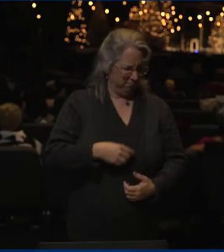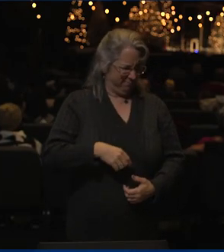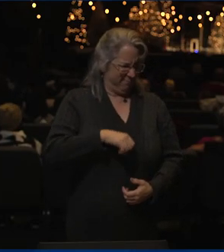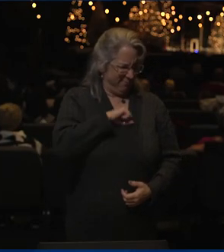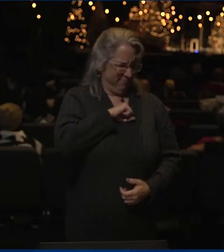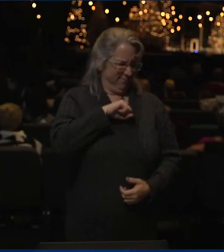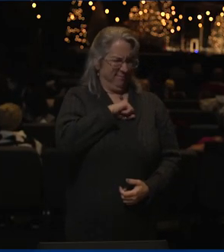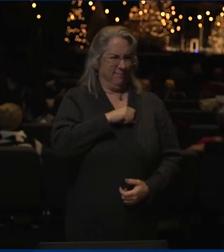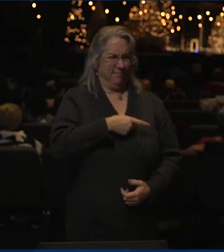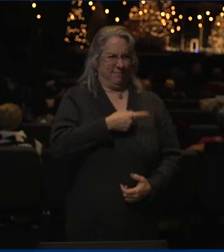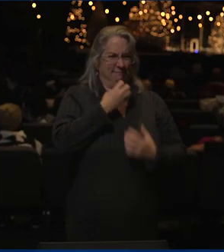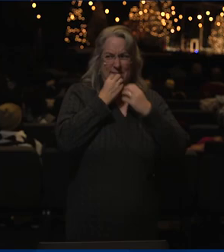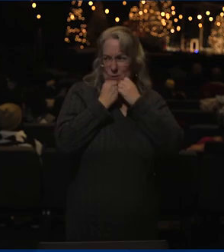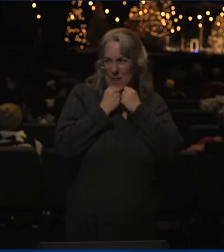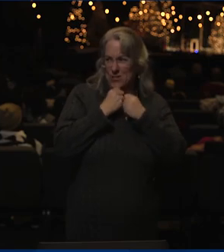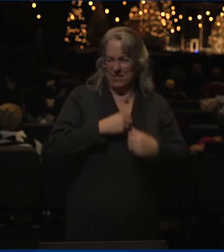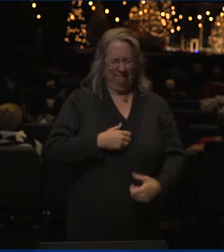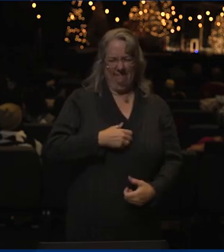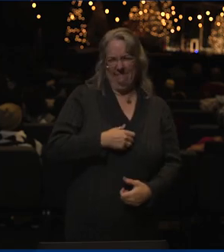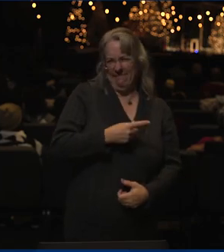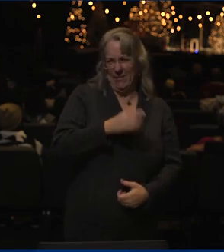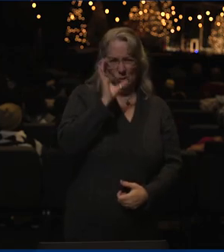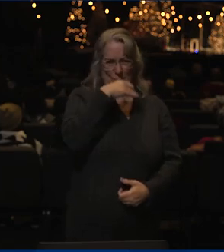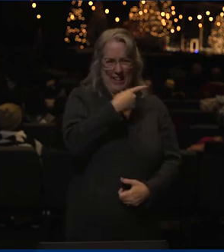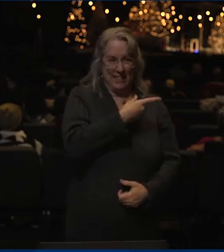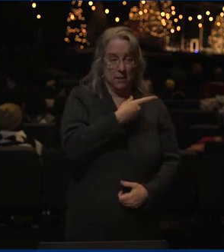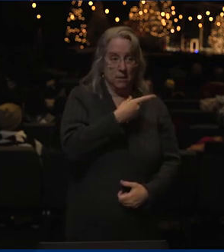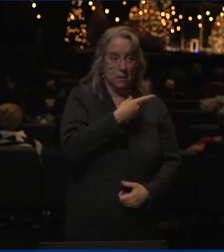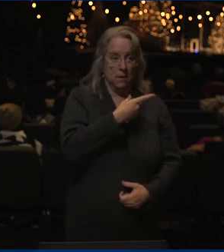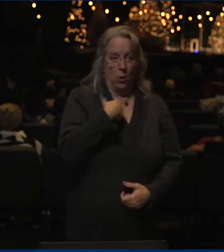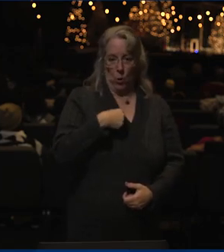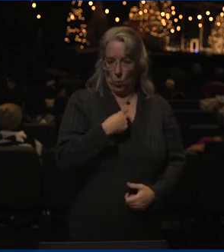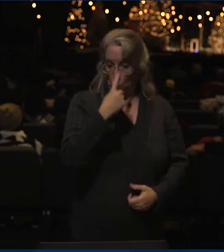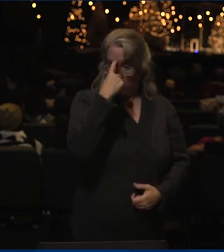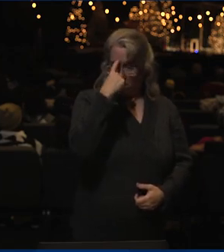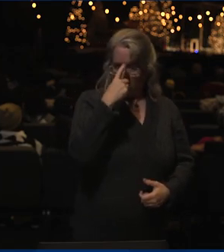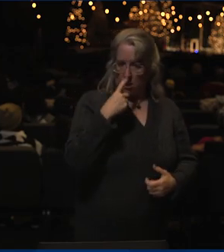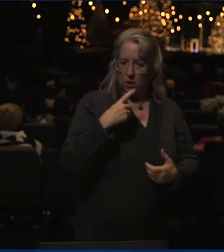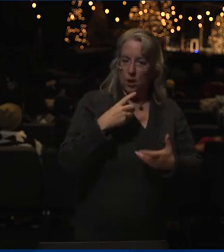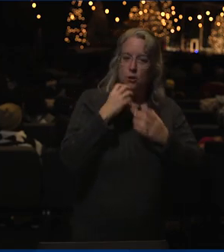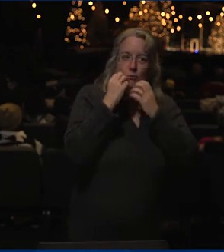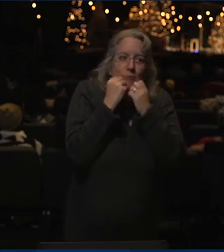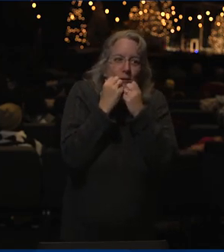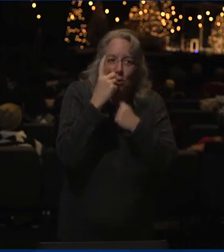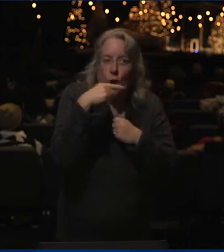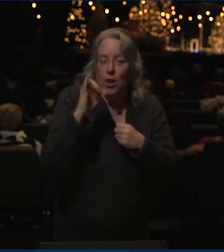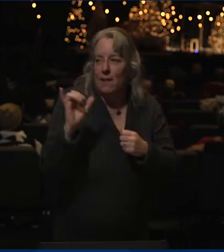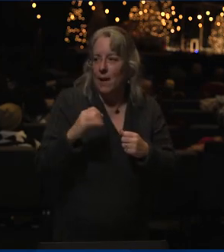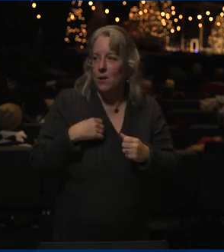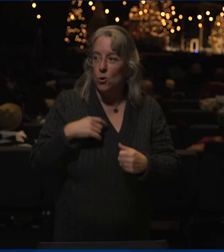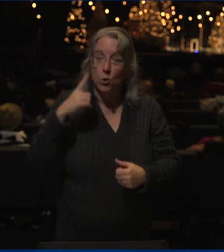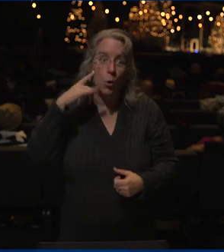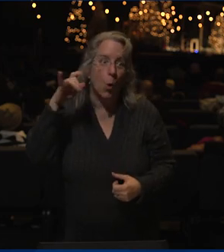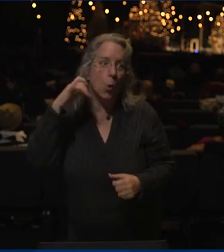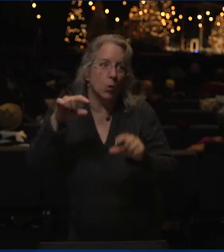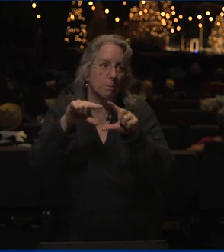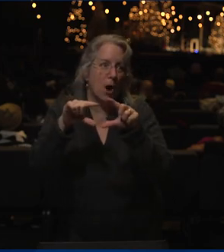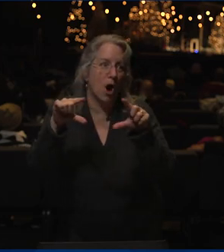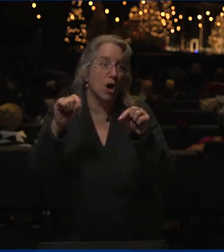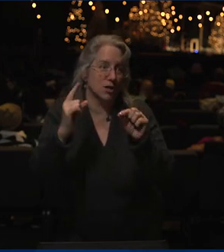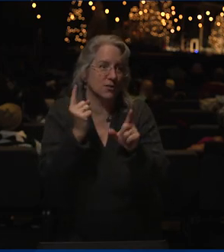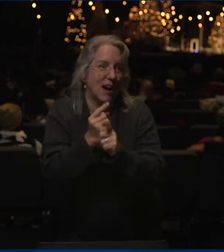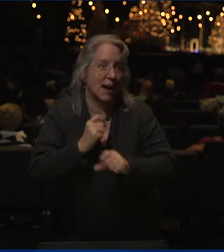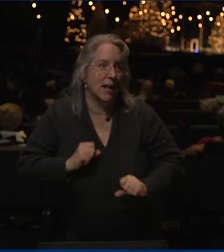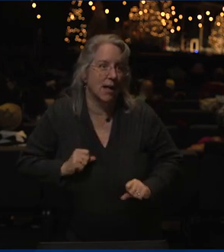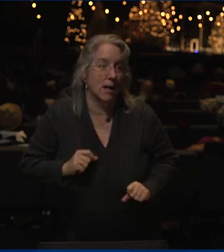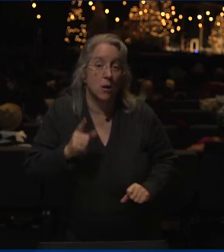Julia. Your little spoons, you know what we think treasures look like? We think treasures look like gold bars. Do